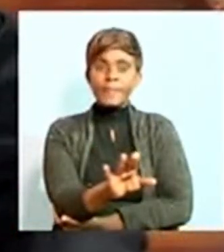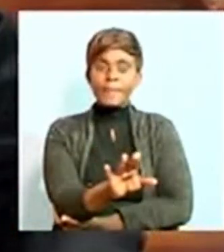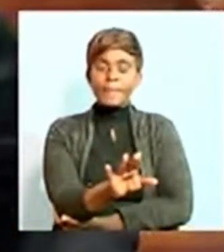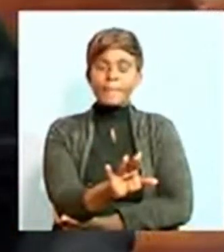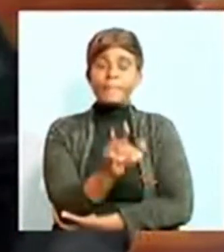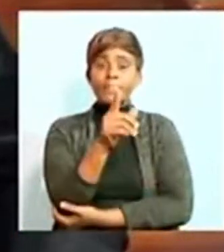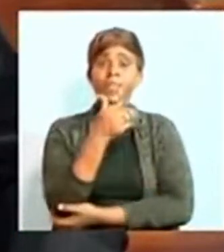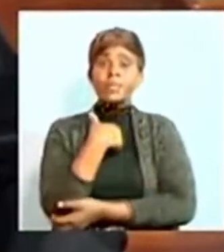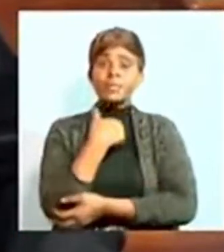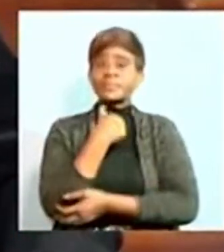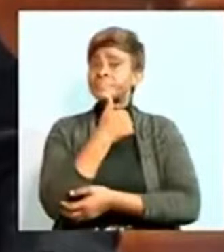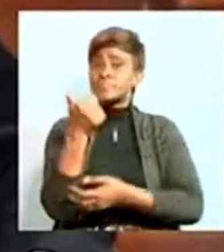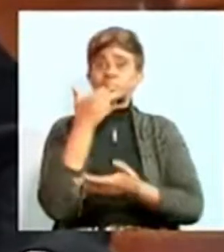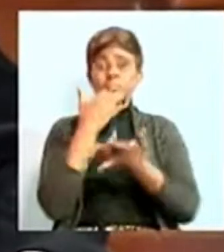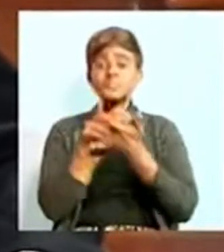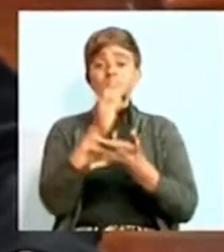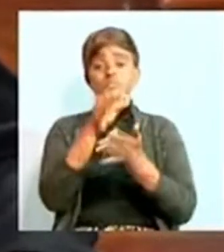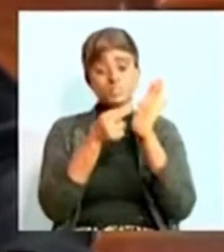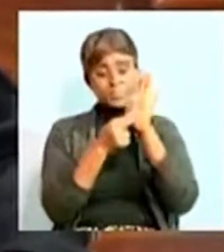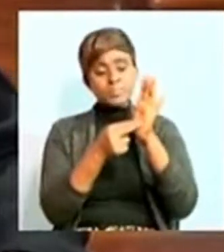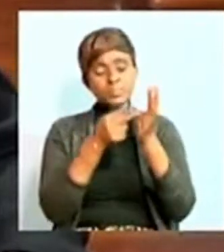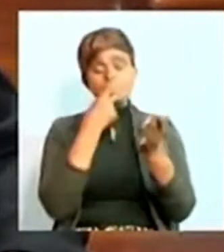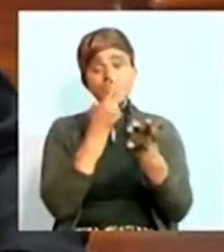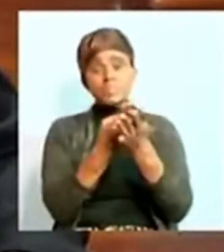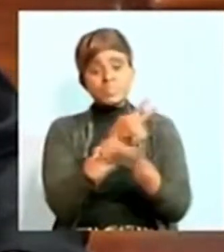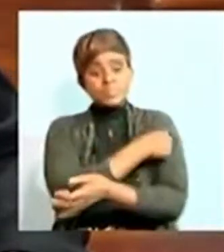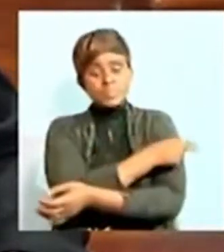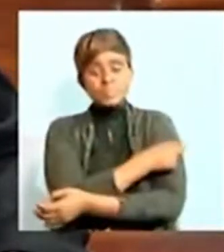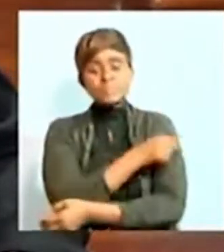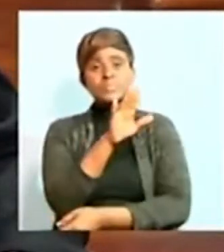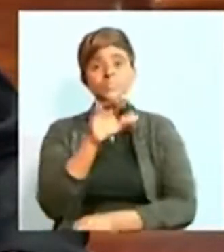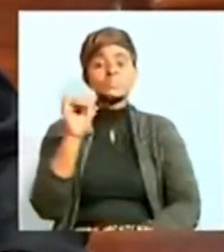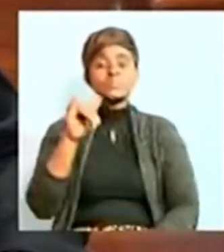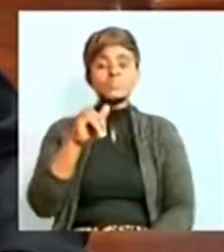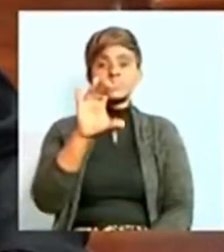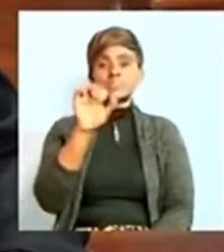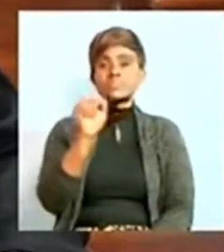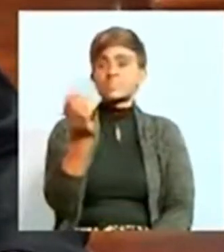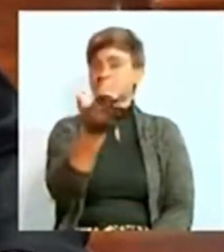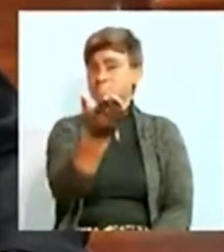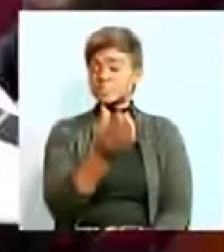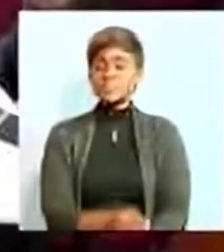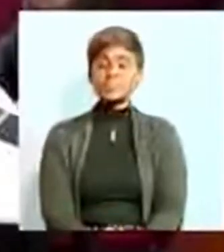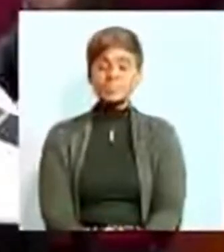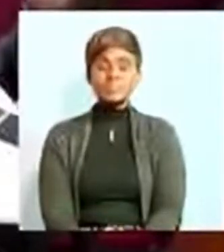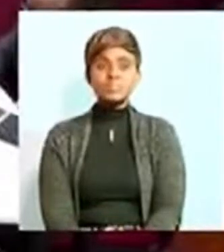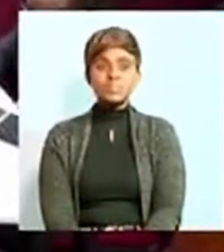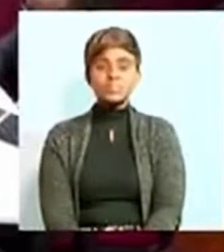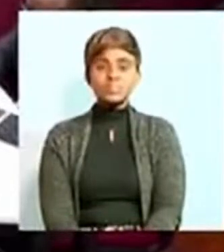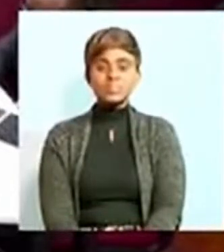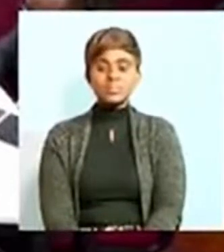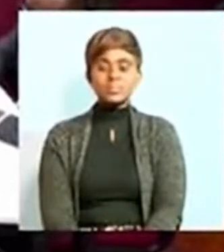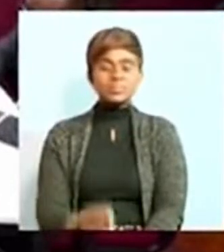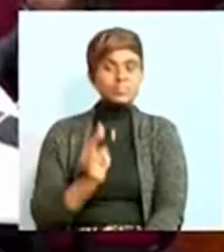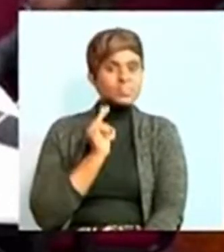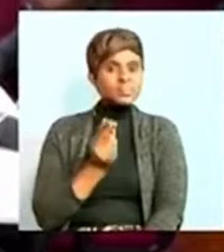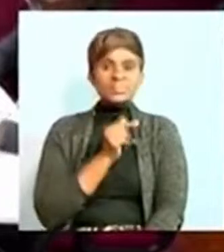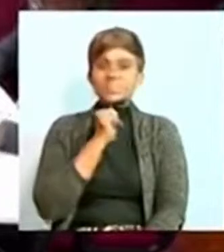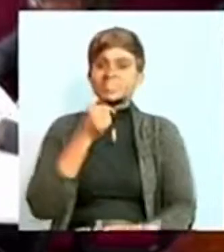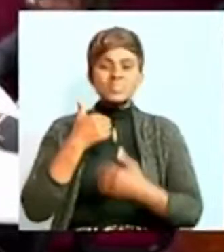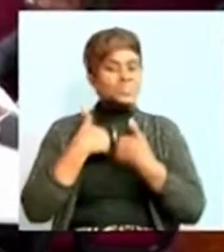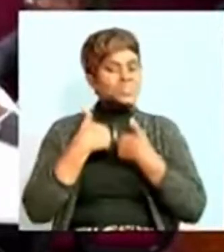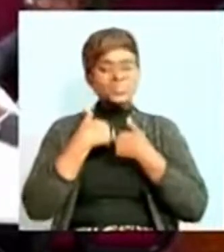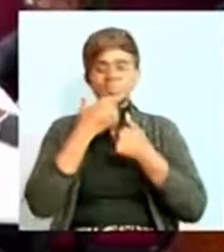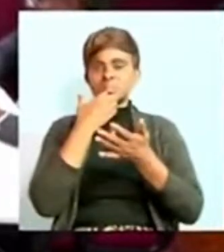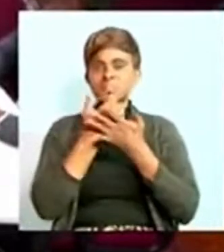Do you have any evidence? Yes, yes. Chair, we may not have the